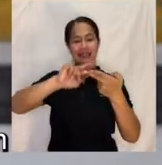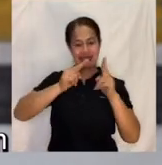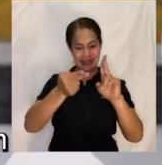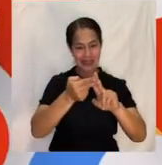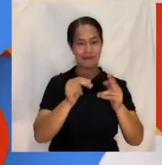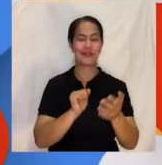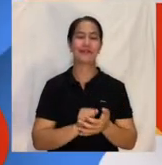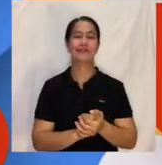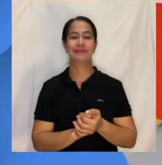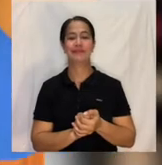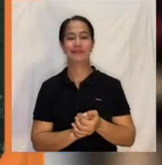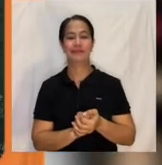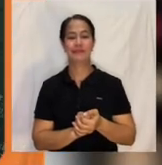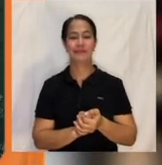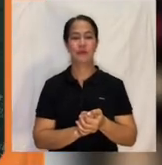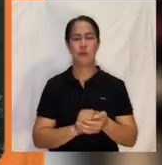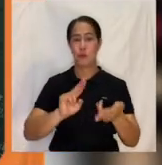item.